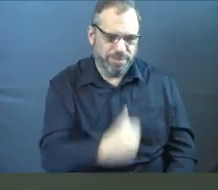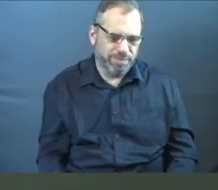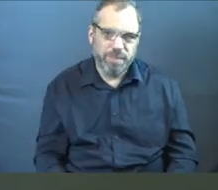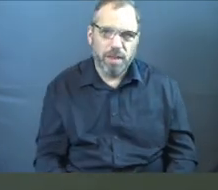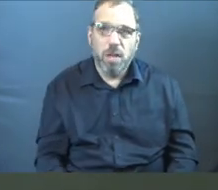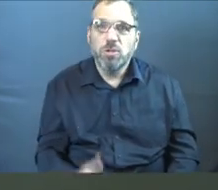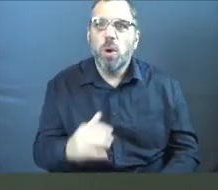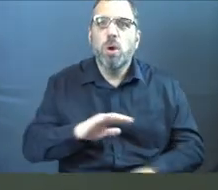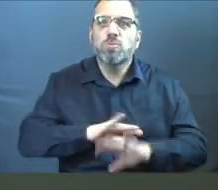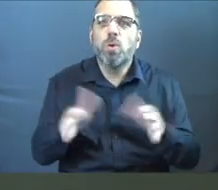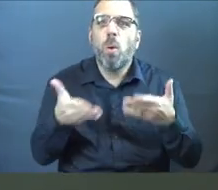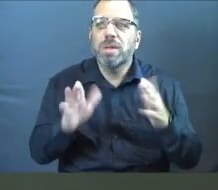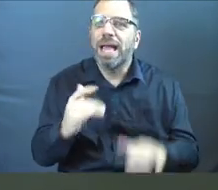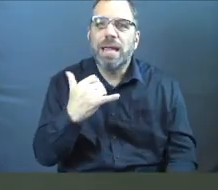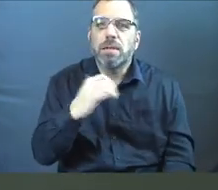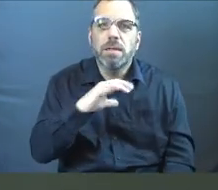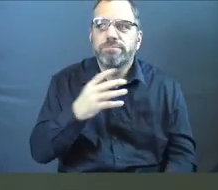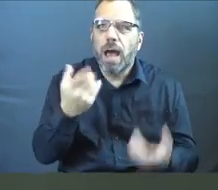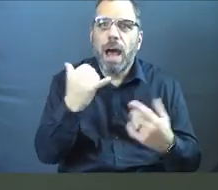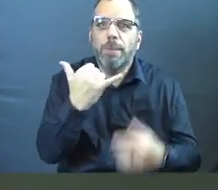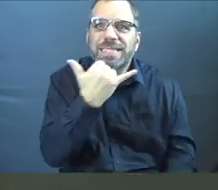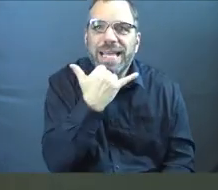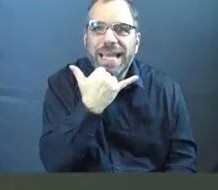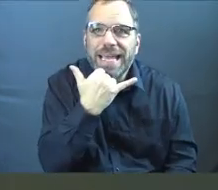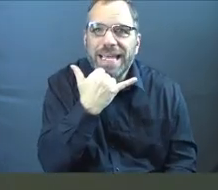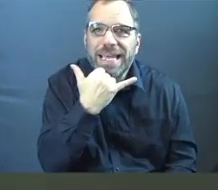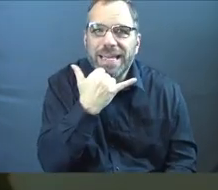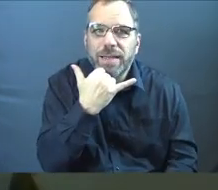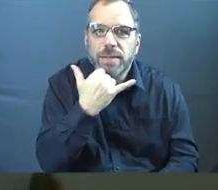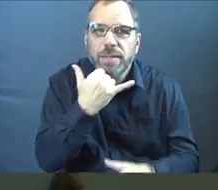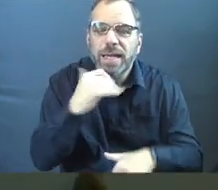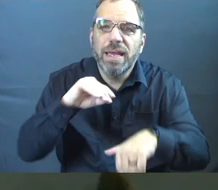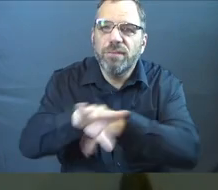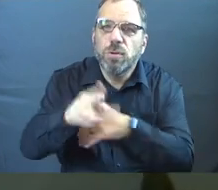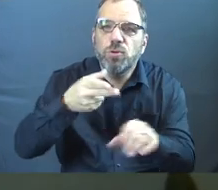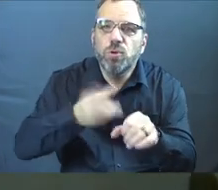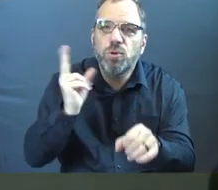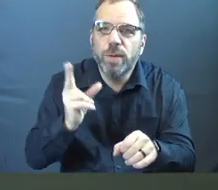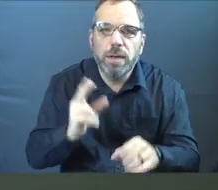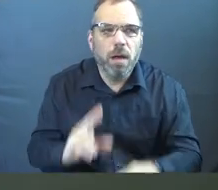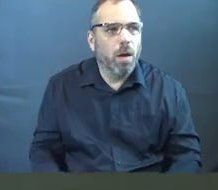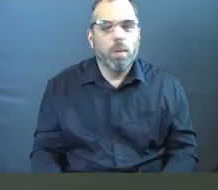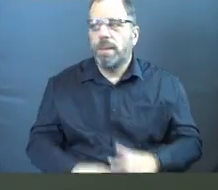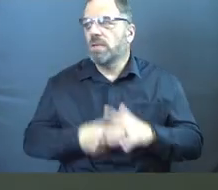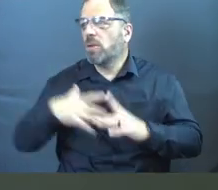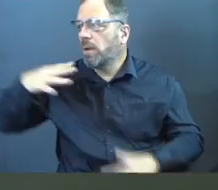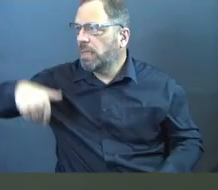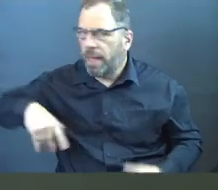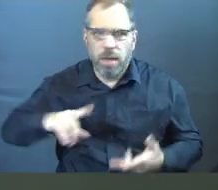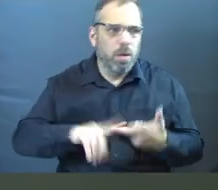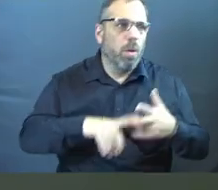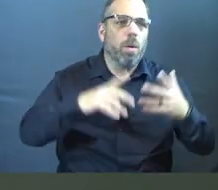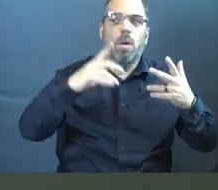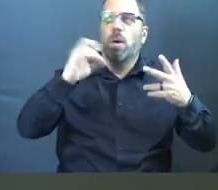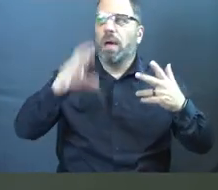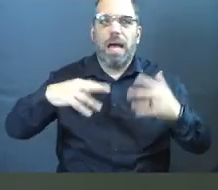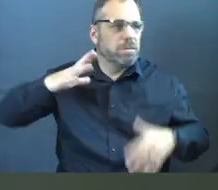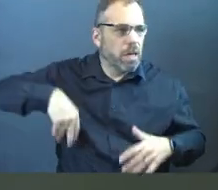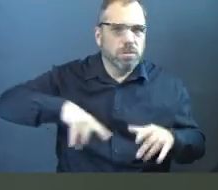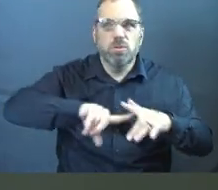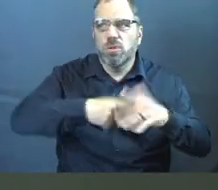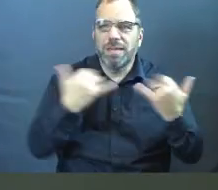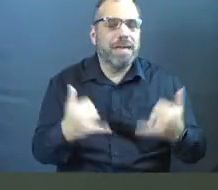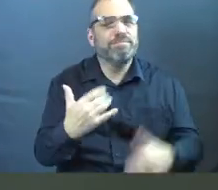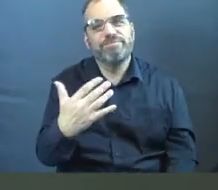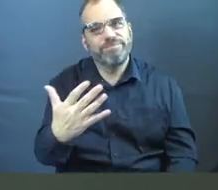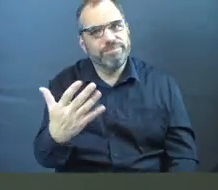So don't let a mishap make you quit. Don't let it make you give up and go, I just already messed up. It's too late. Or maybe I've started too late in this journey. It's too late for me to jump